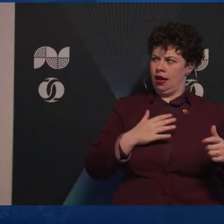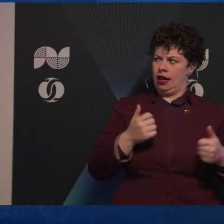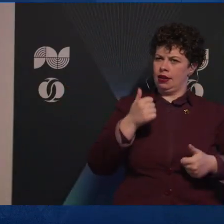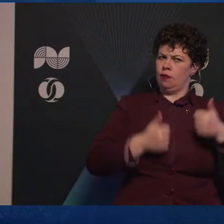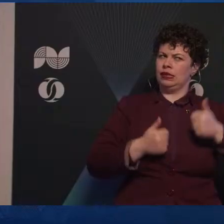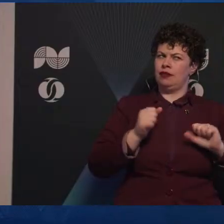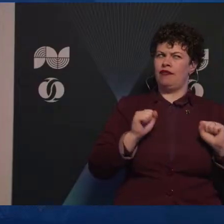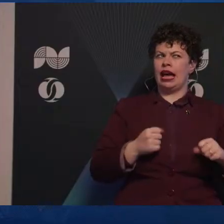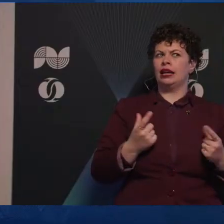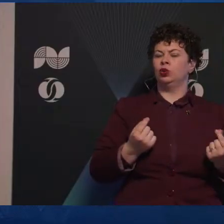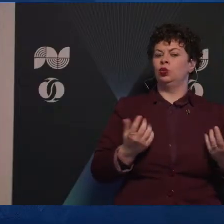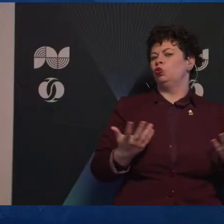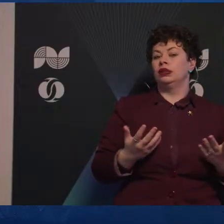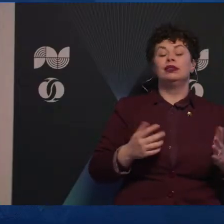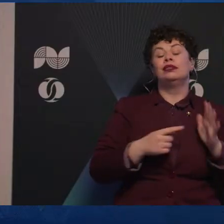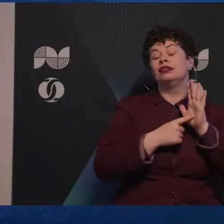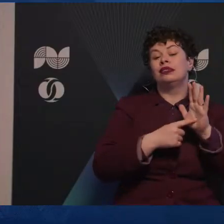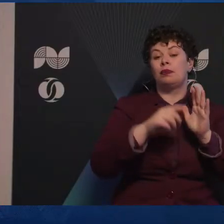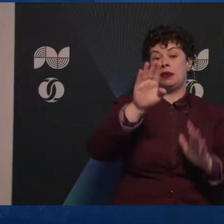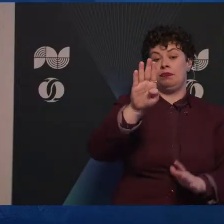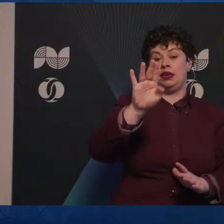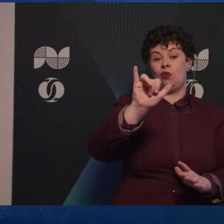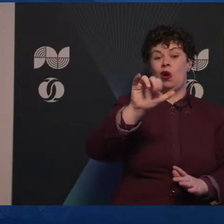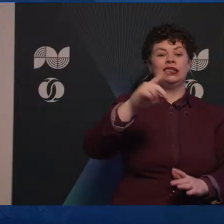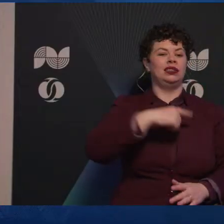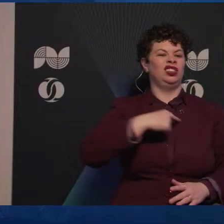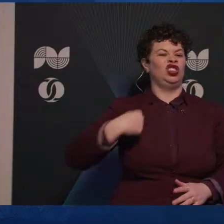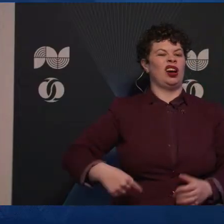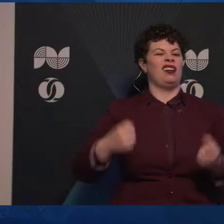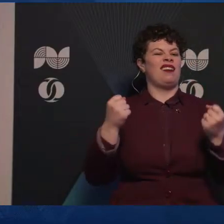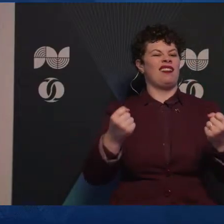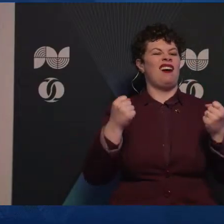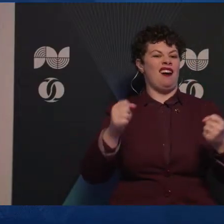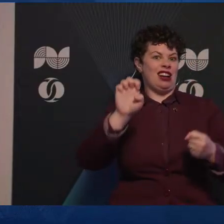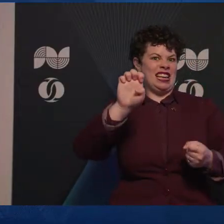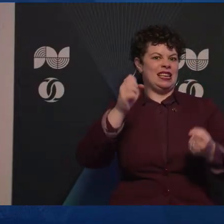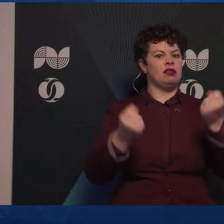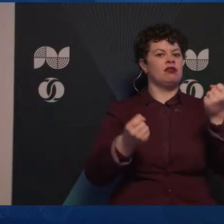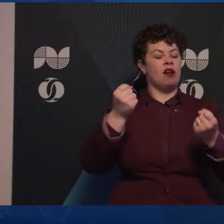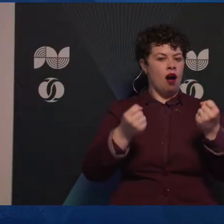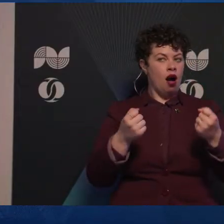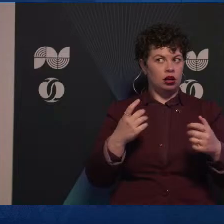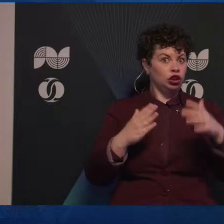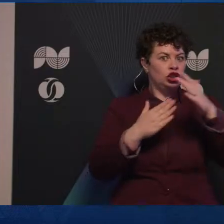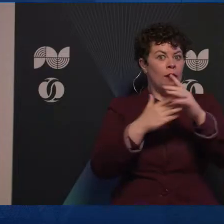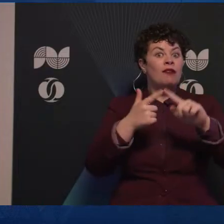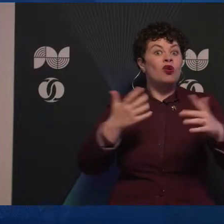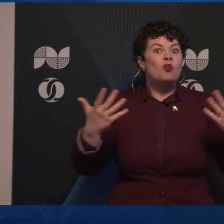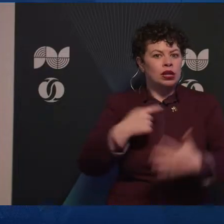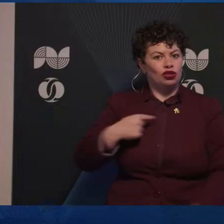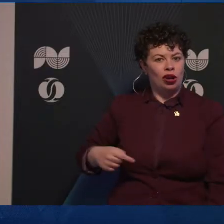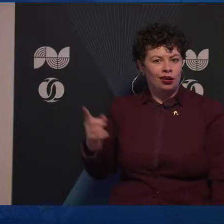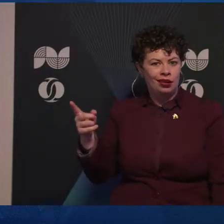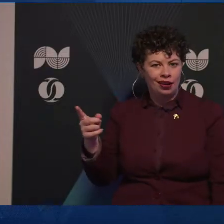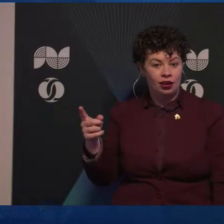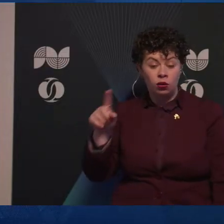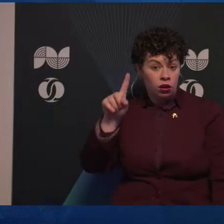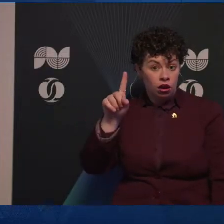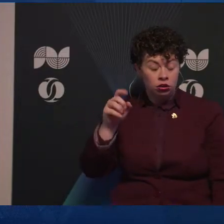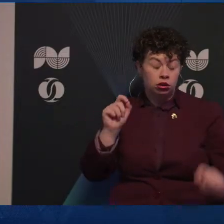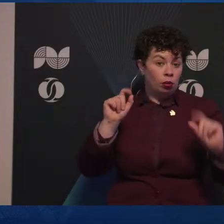example, it's no accident that BYD is one of the leading global electric vehicle manufacturers, because it went through a period where